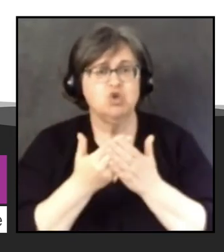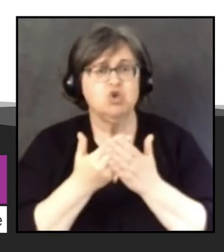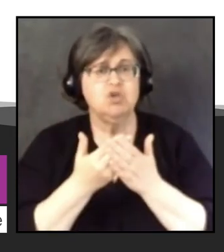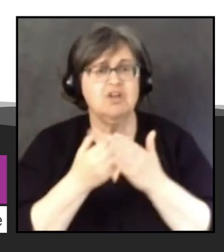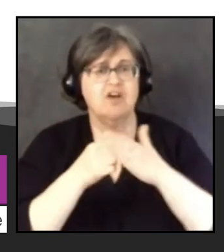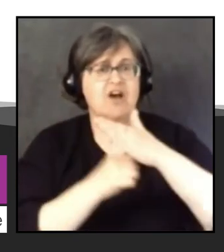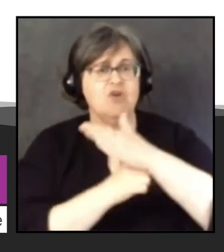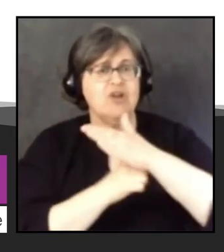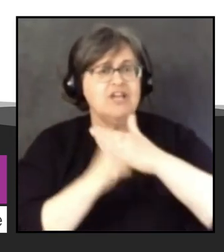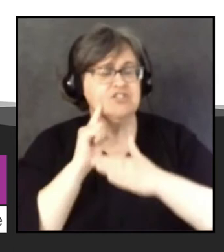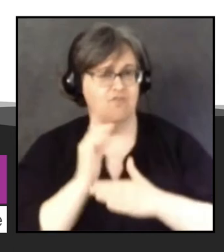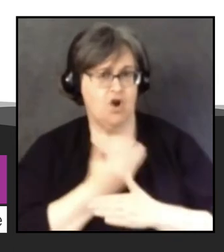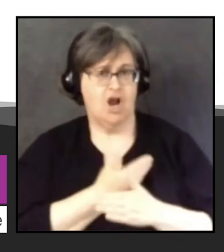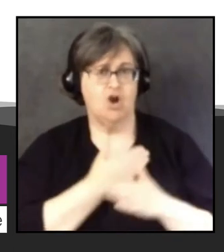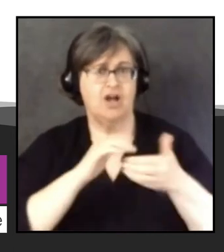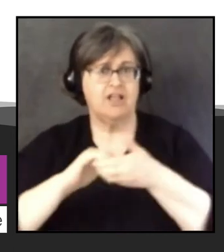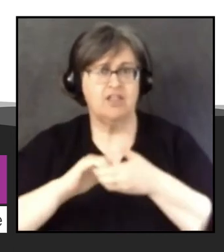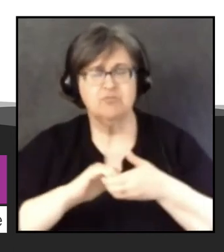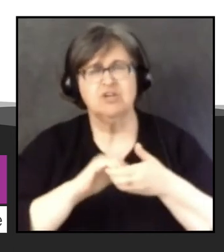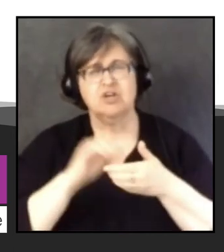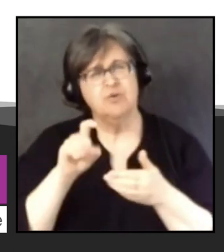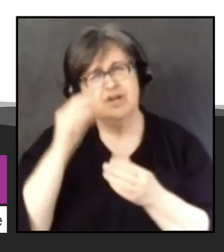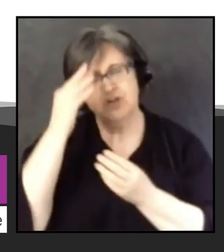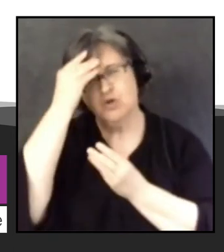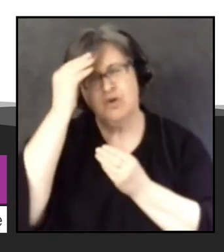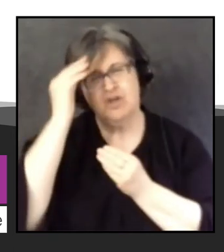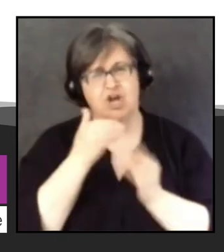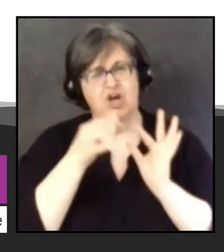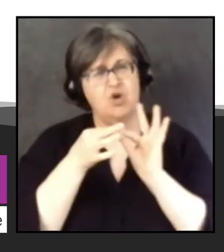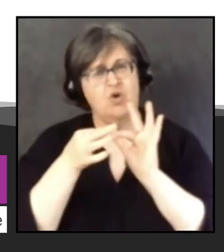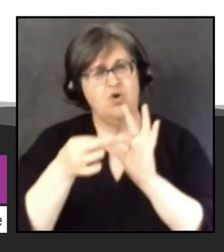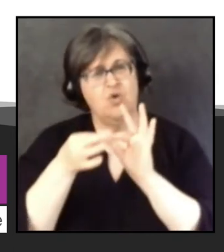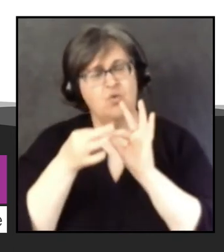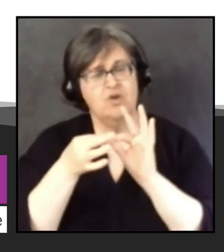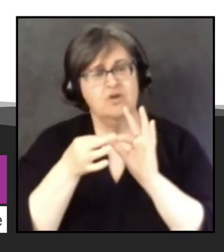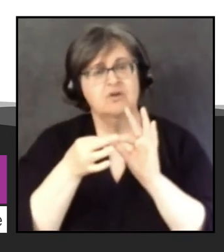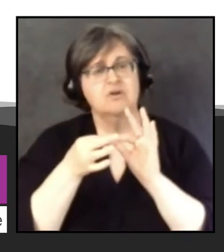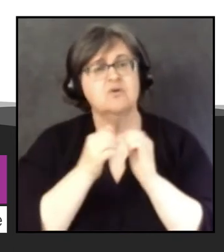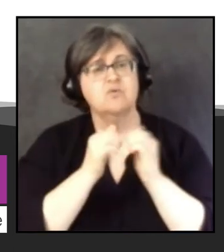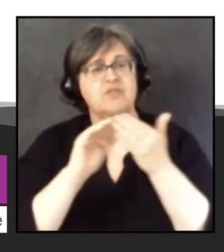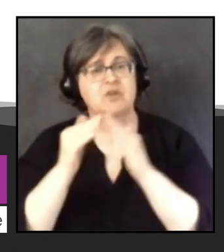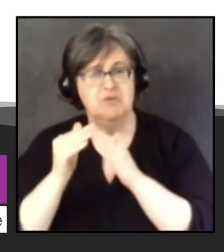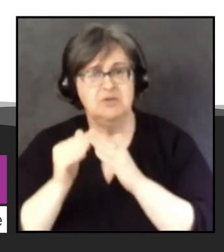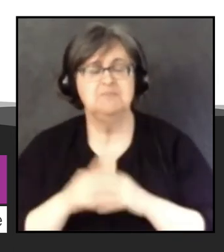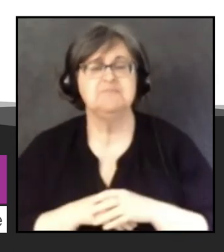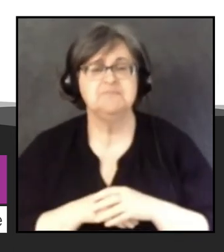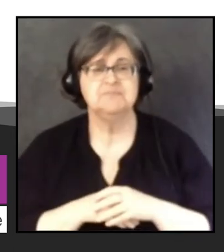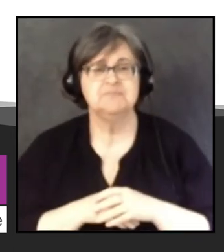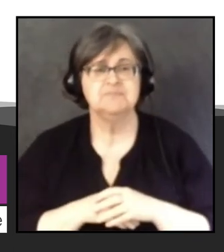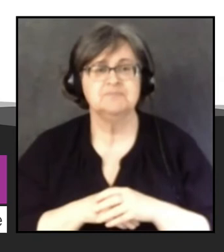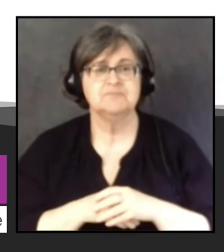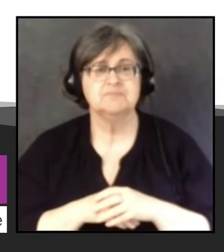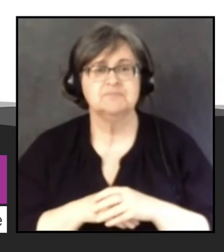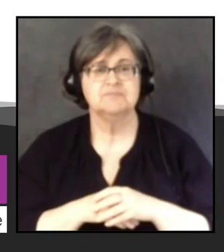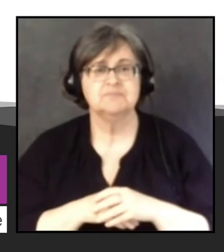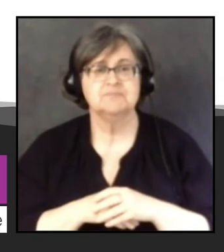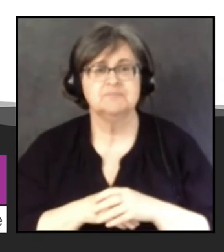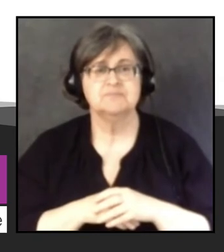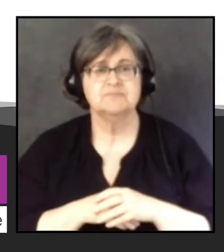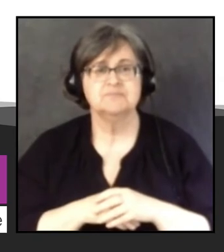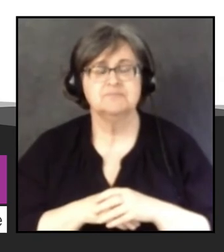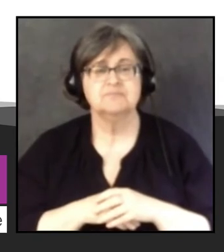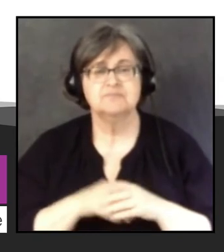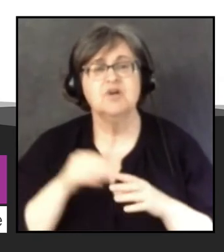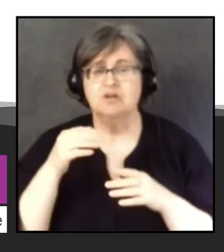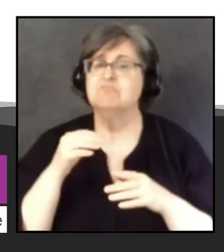collaboration and to contemplate our relationship with the community we work in. And SM mapping was also